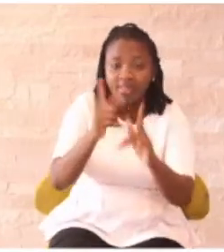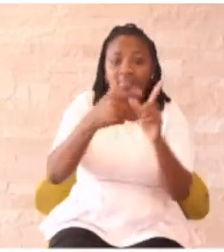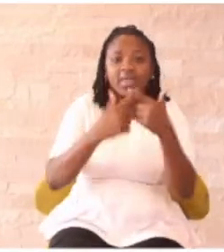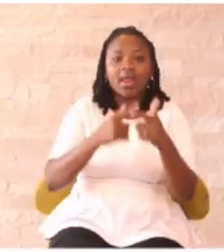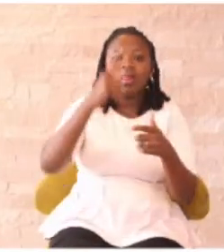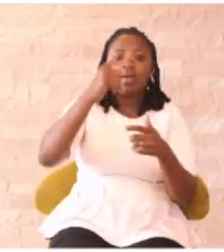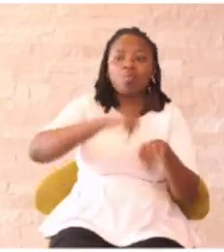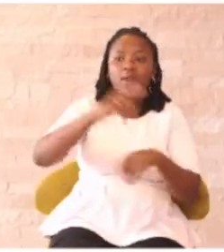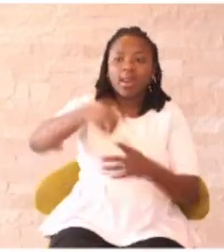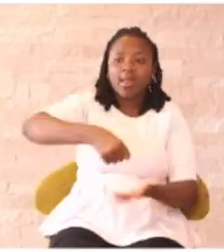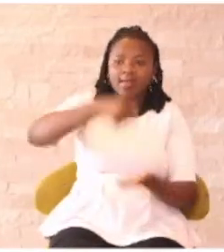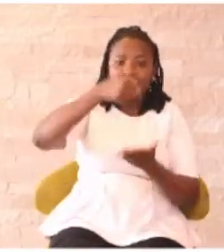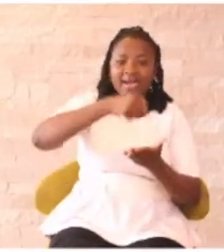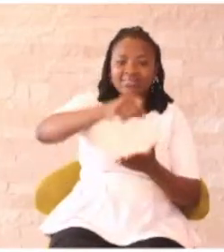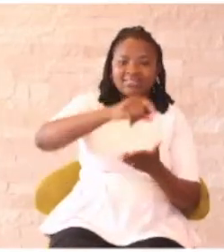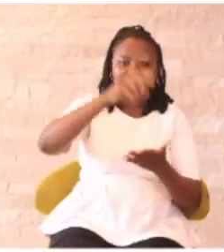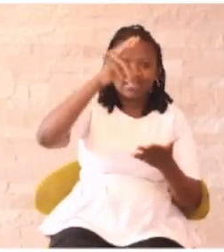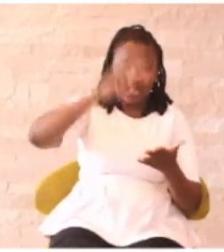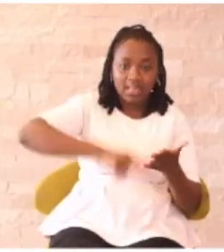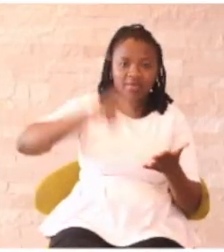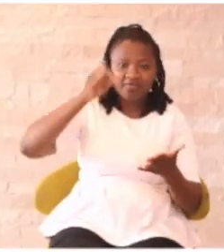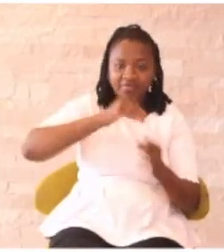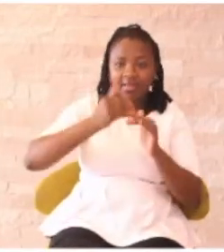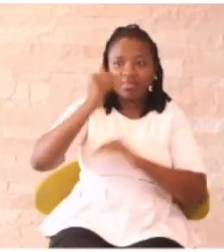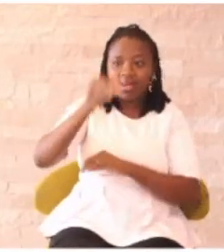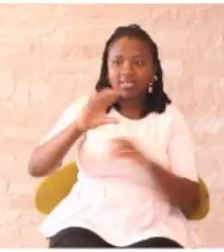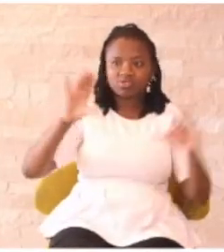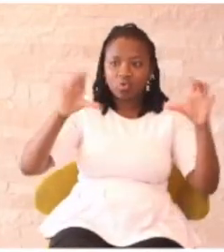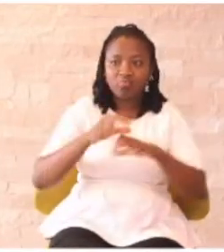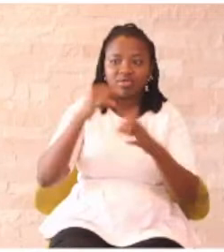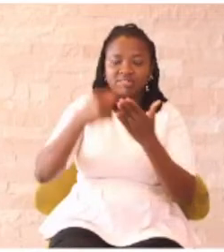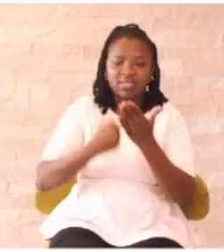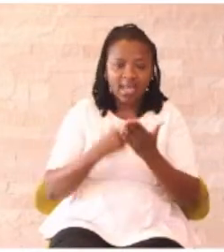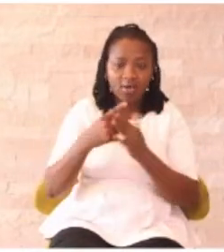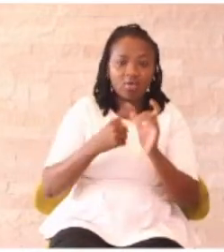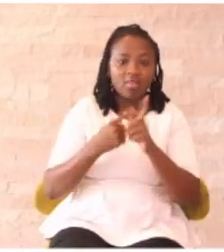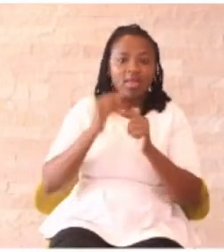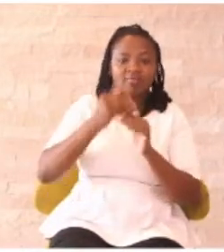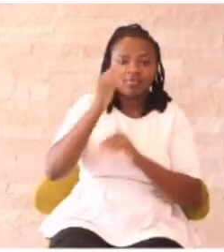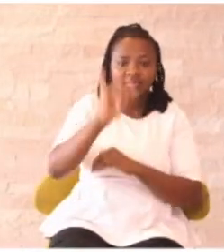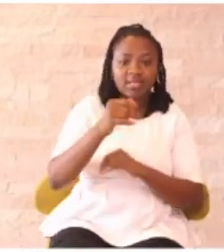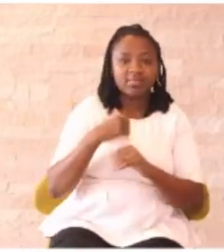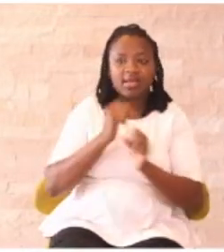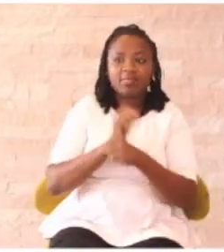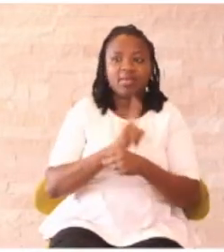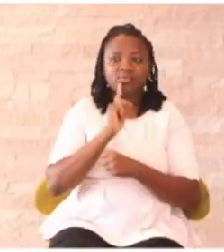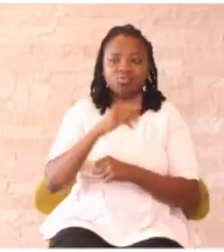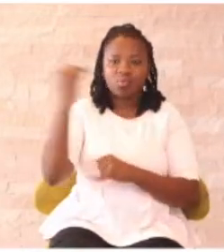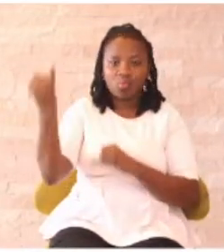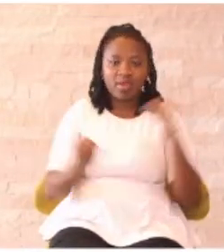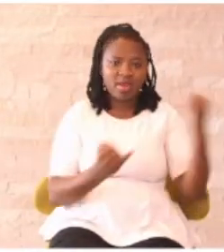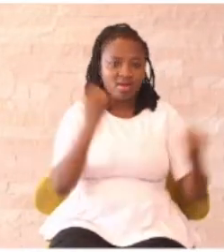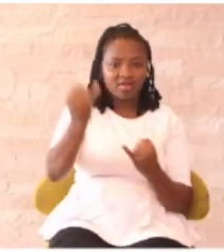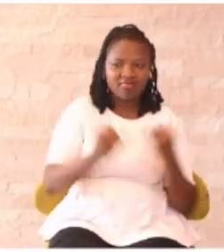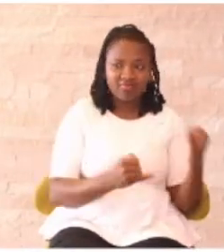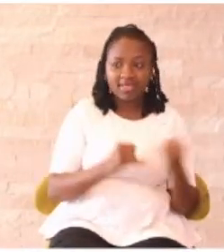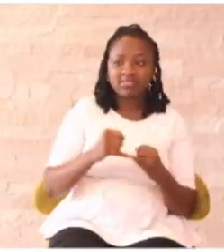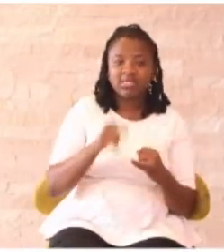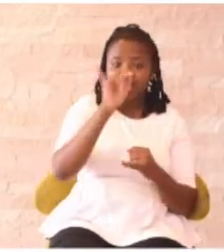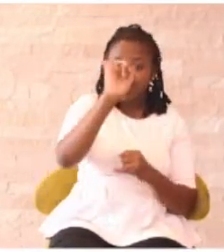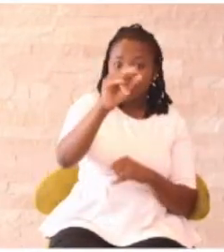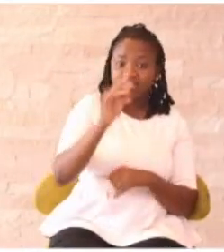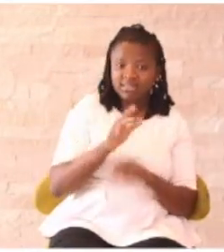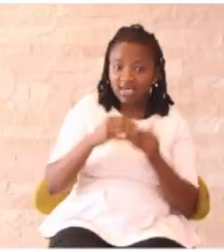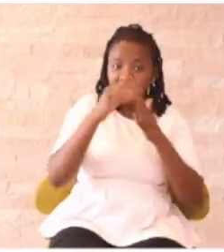was read, in the next community dialogue, they made sure they invited the sub-county leadership to give them an